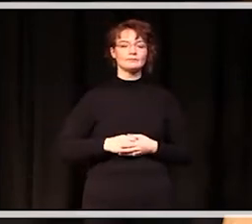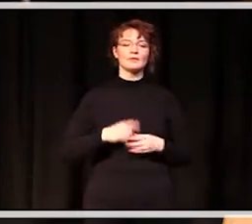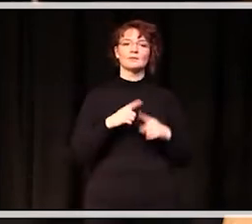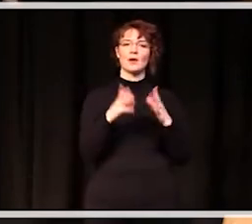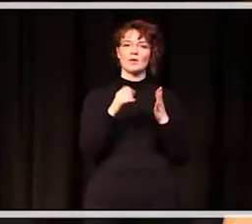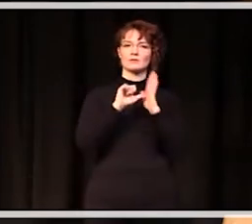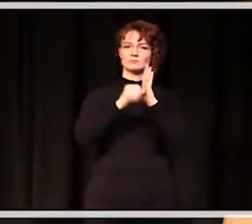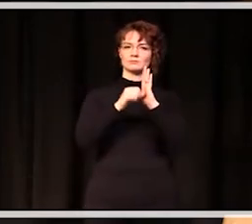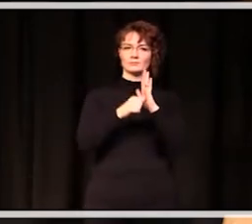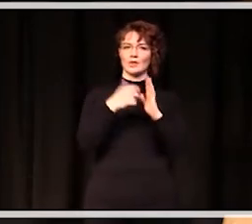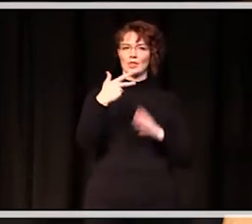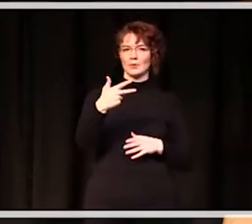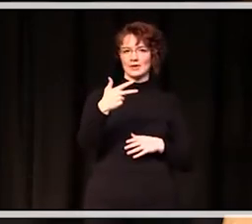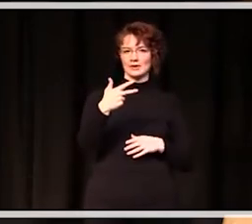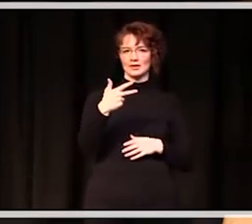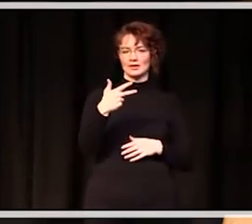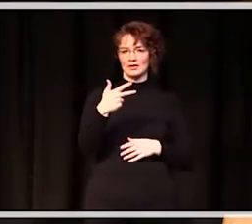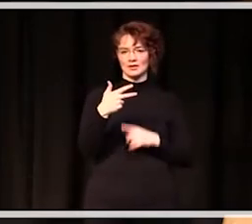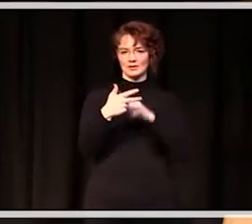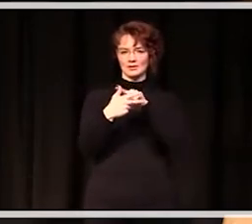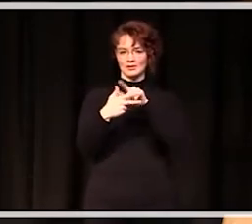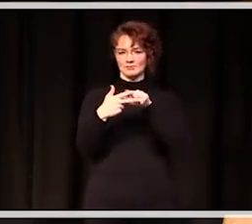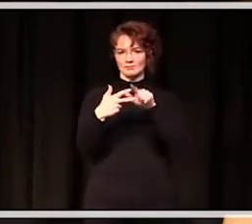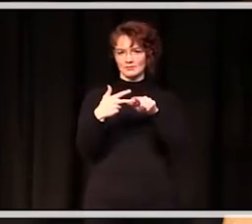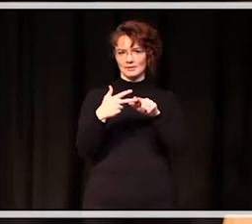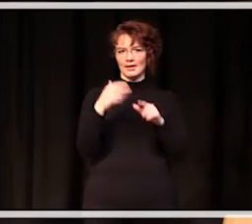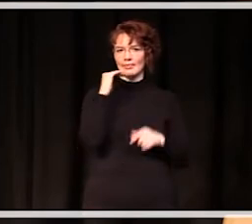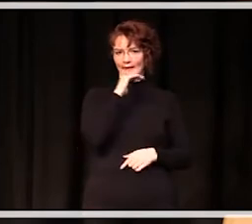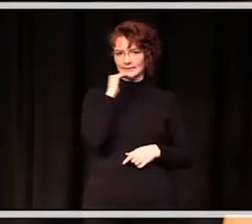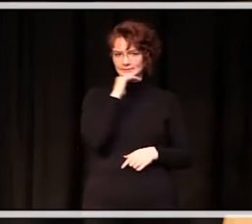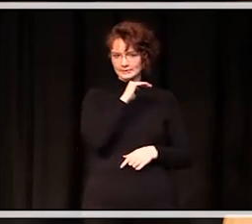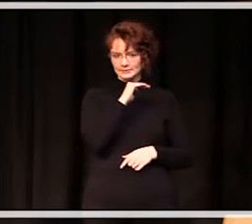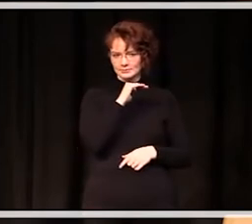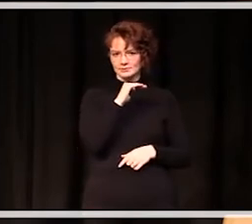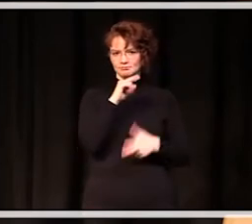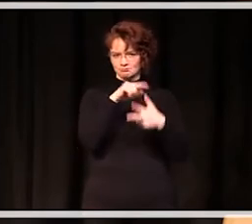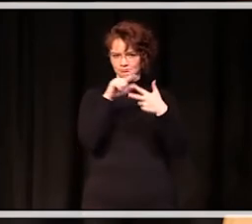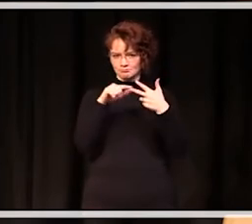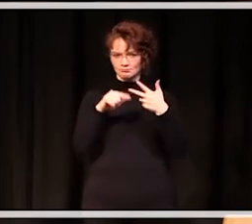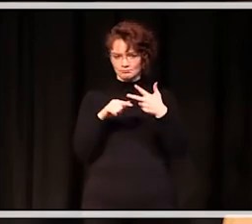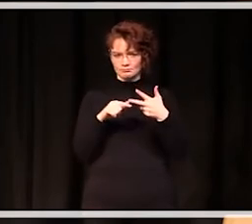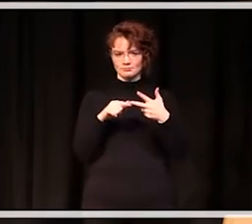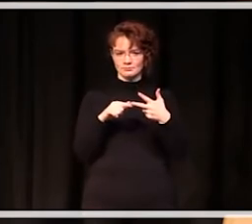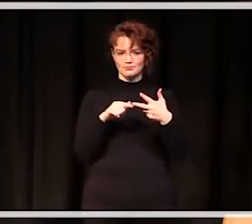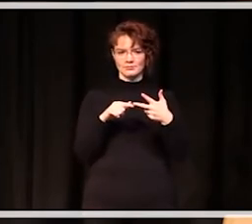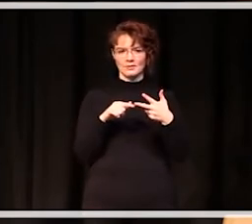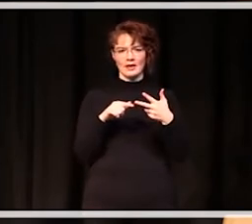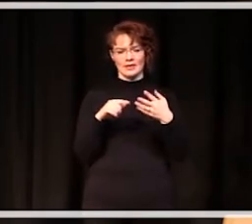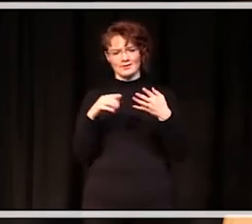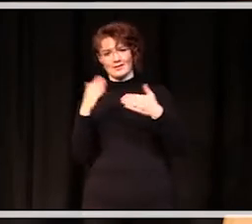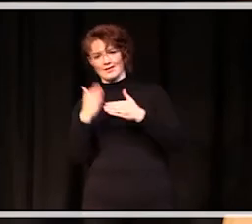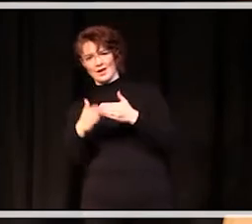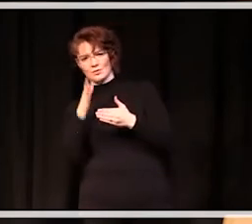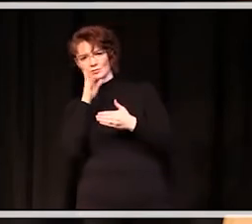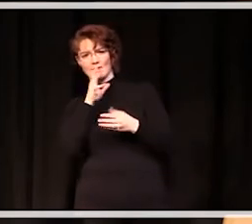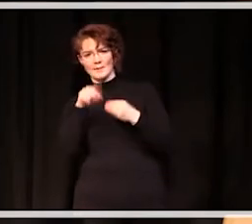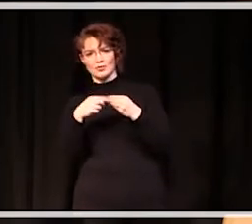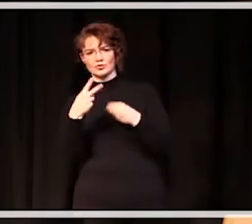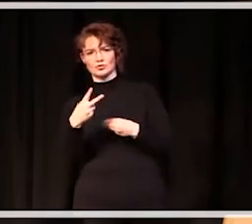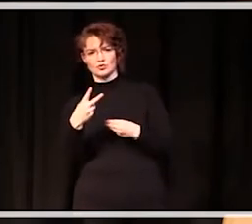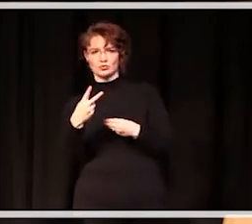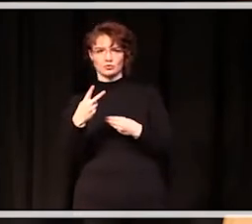us three lies. Three lies that come right from this text. And then I want to talk about just two ways that we can move